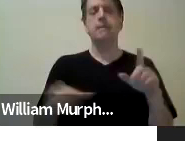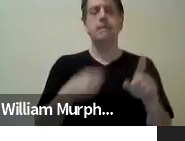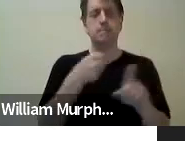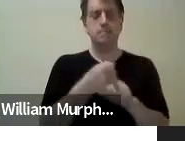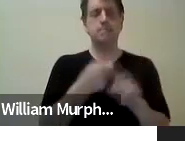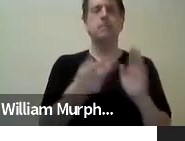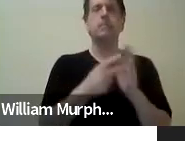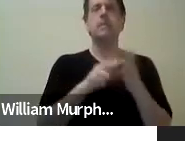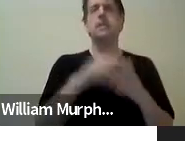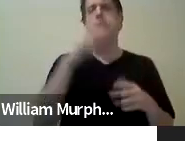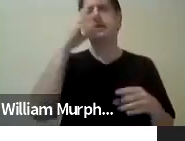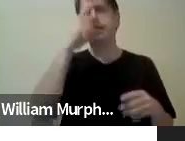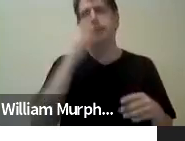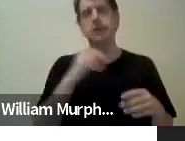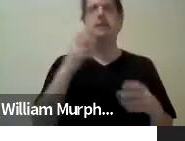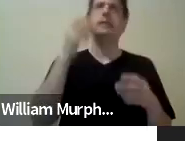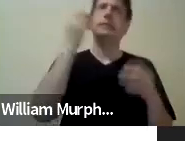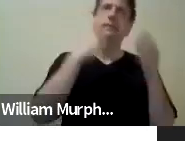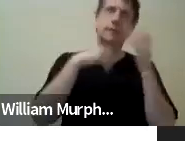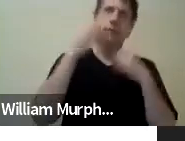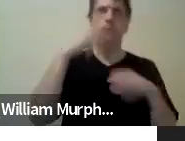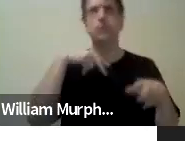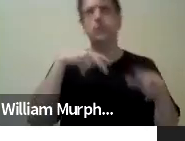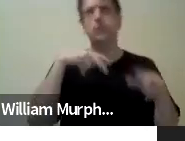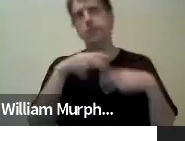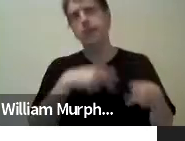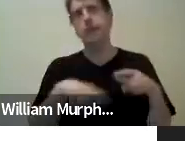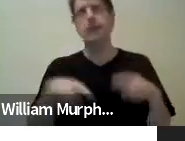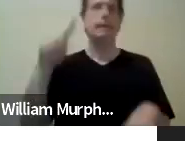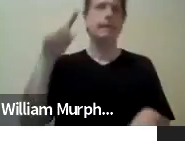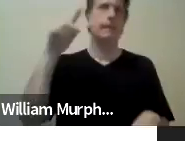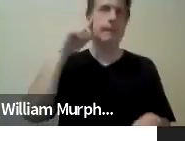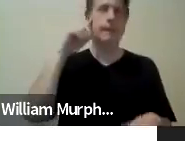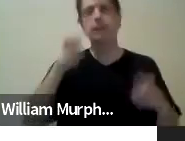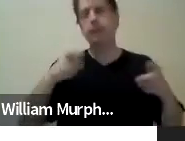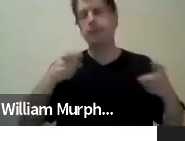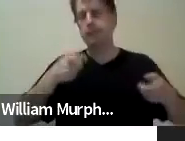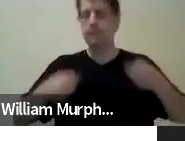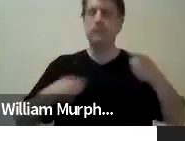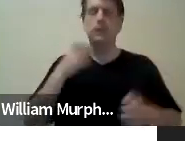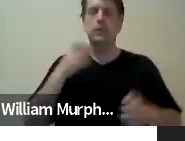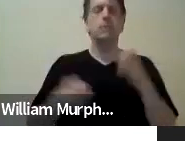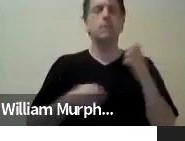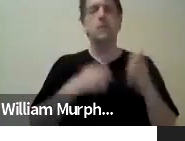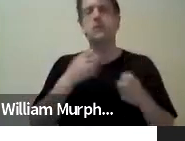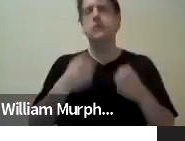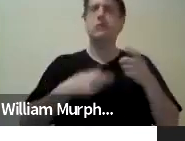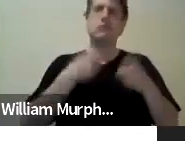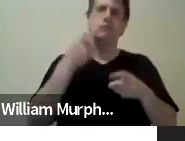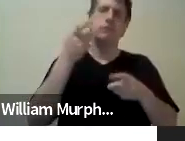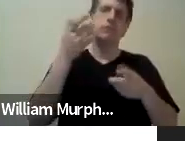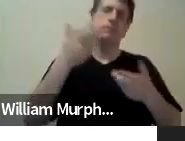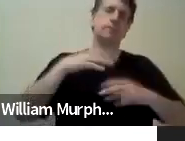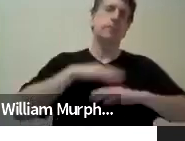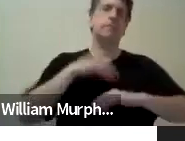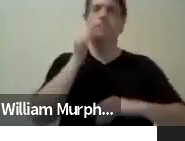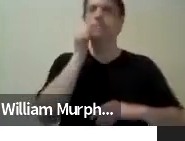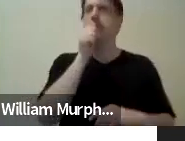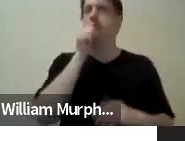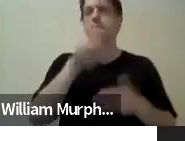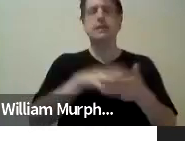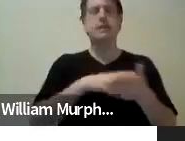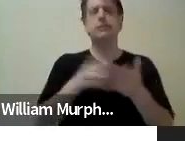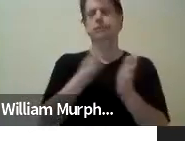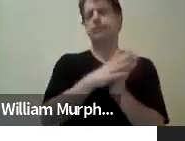sleeping, hearing, walking, regulating emotions, maintaining a day-to-day schedule. There's such a wide variety of